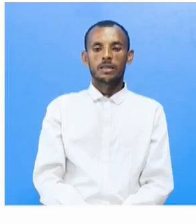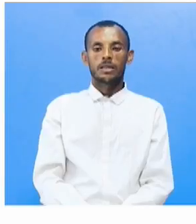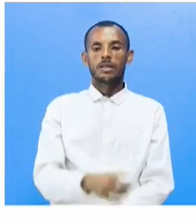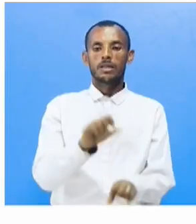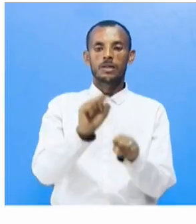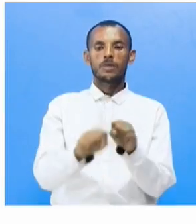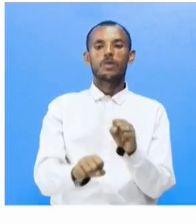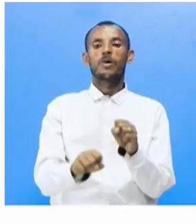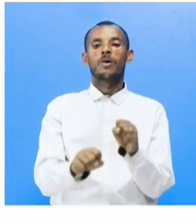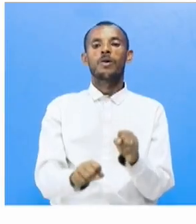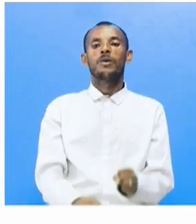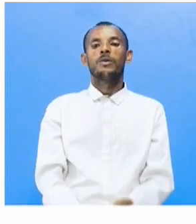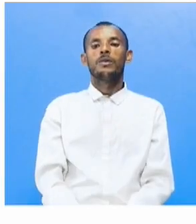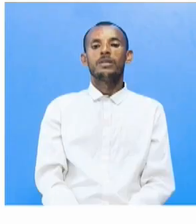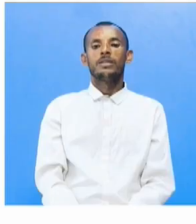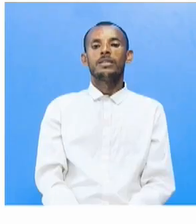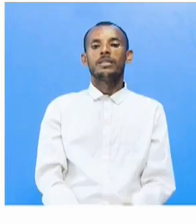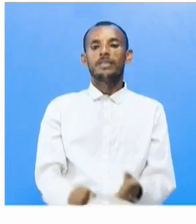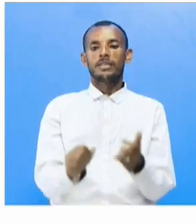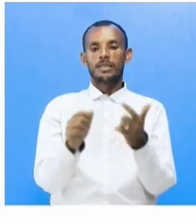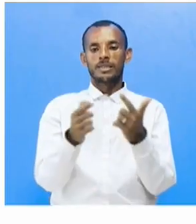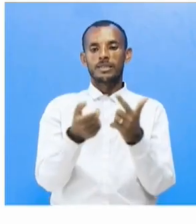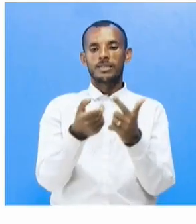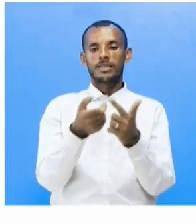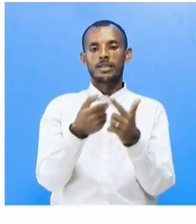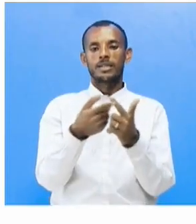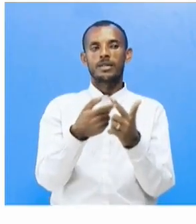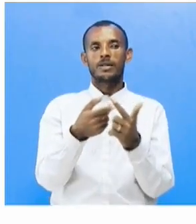So, the second question.